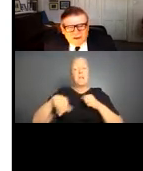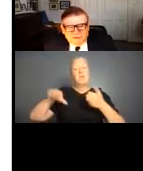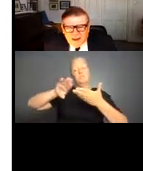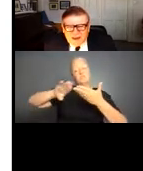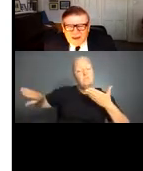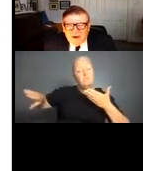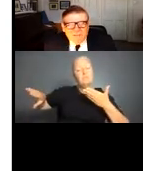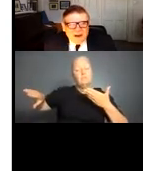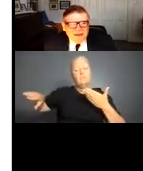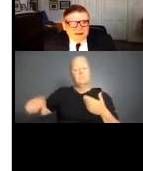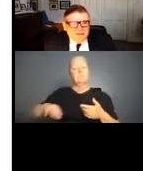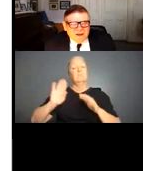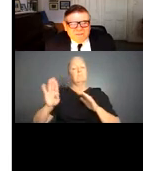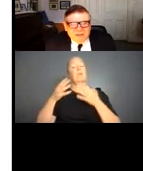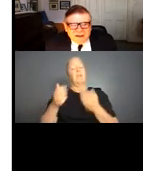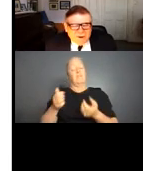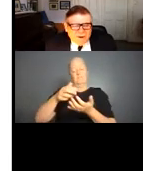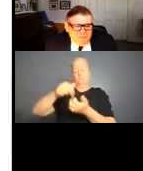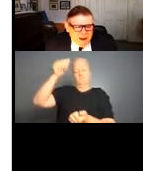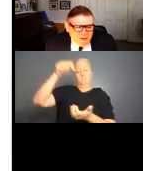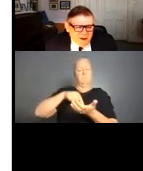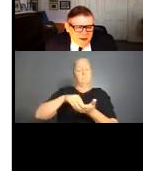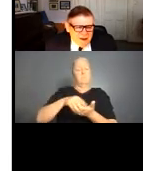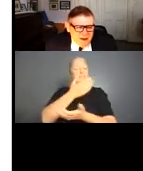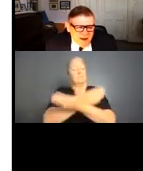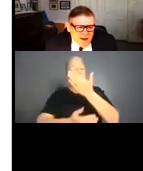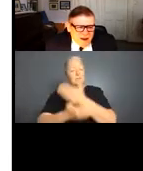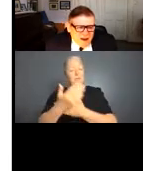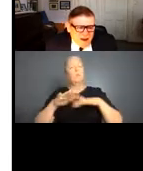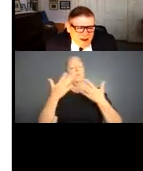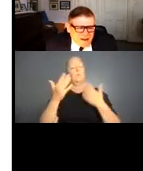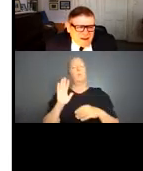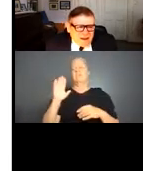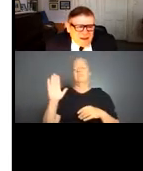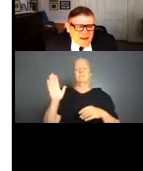or certification on the basis of disability or impairment.